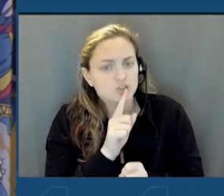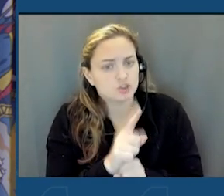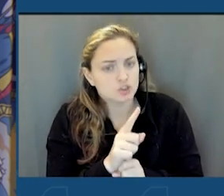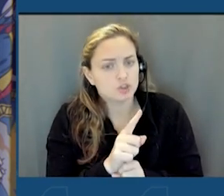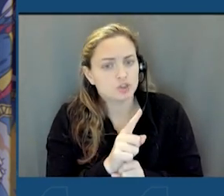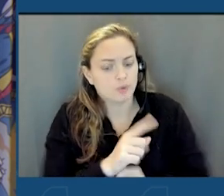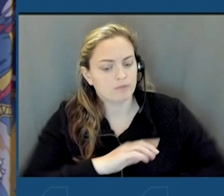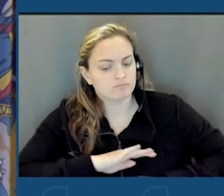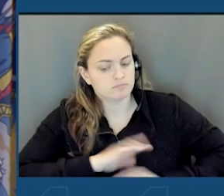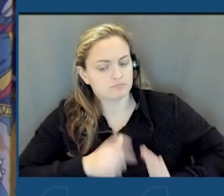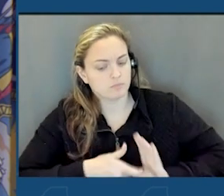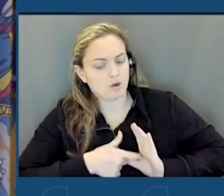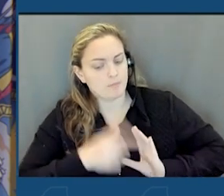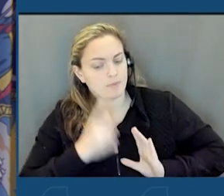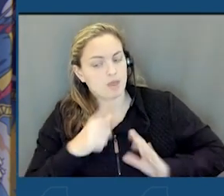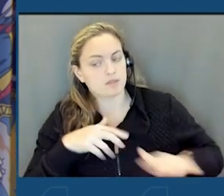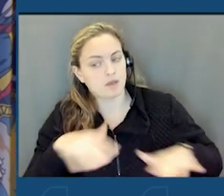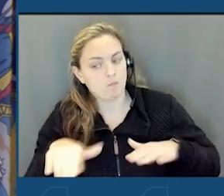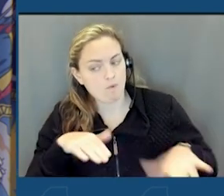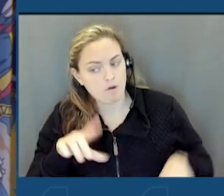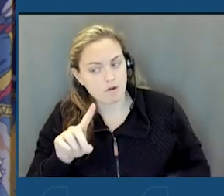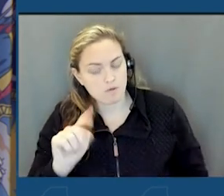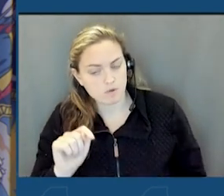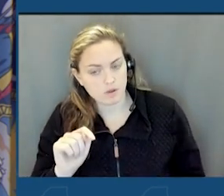demand, because as I walk the downtown,